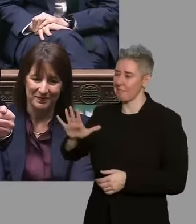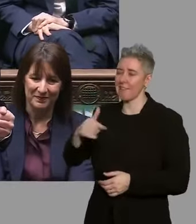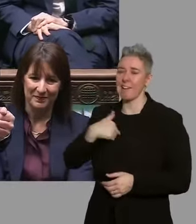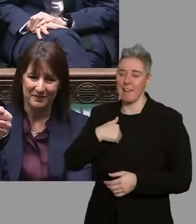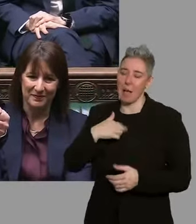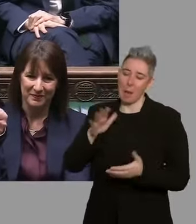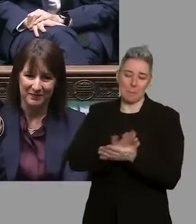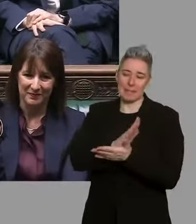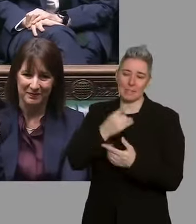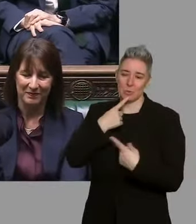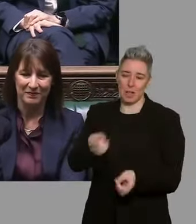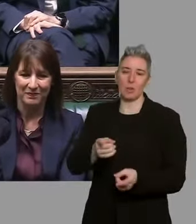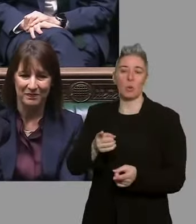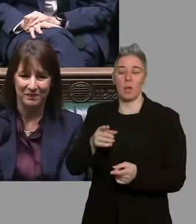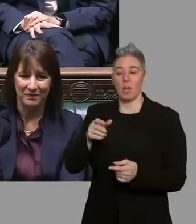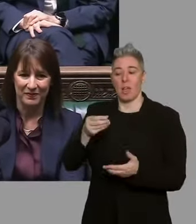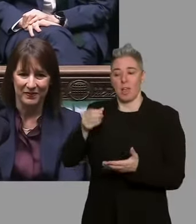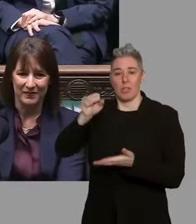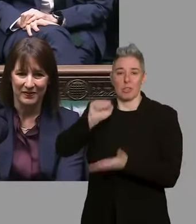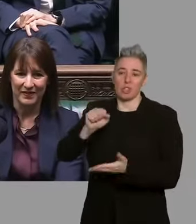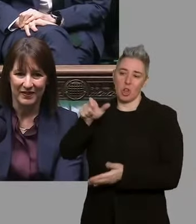Mr. Speaker,